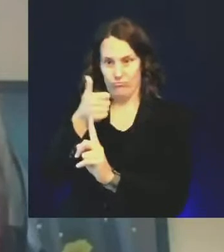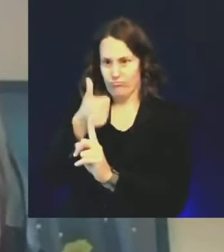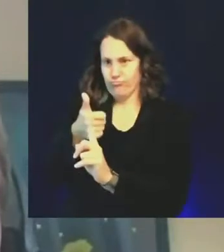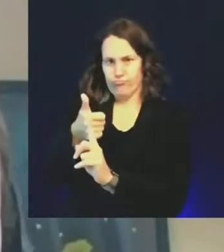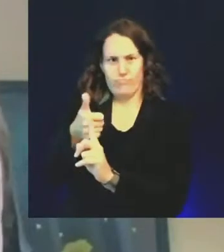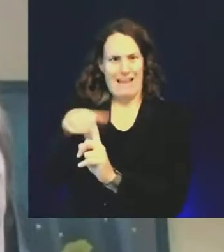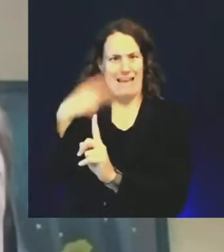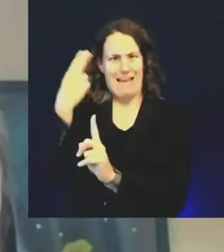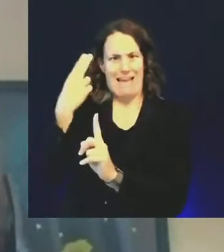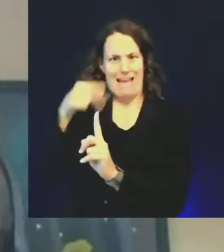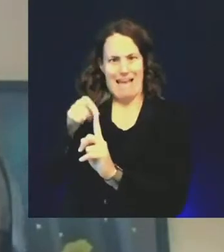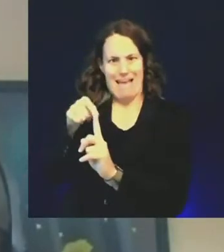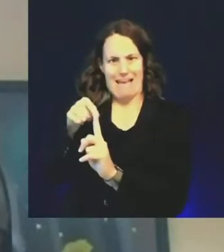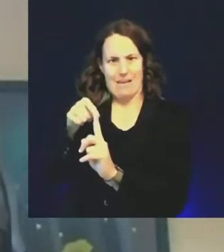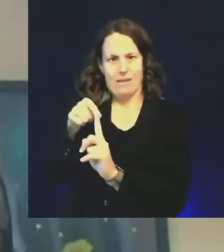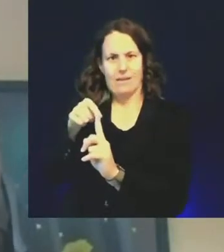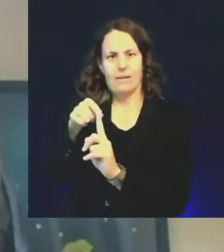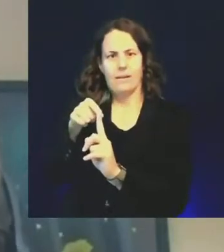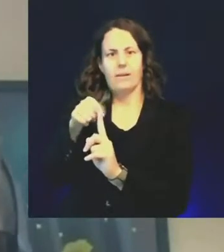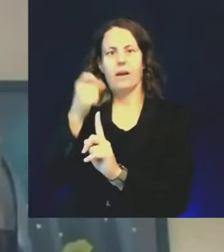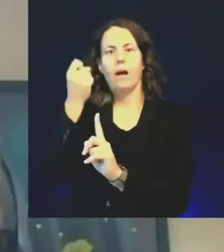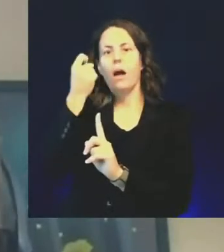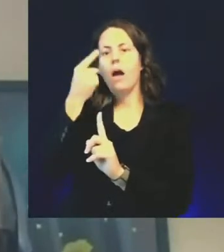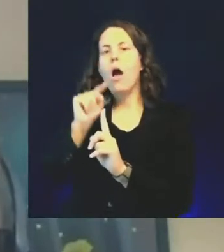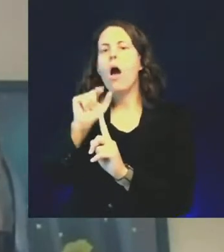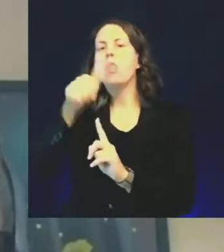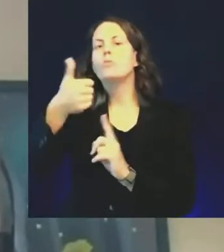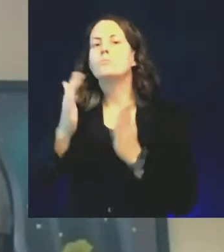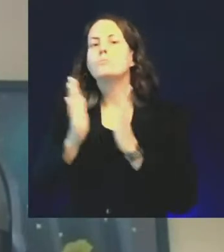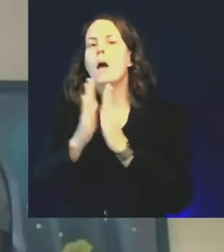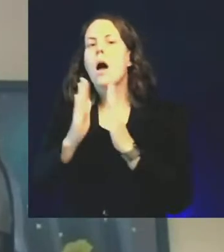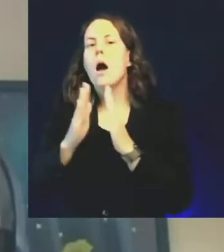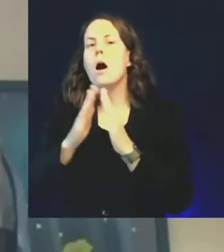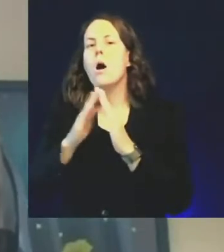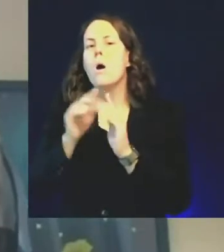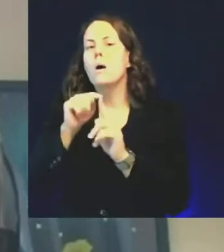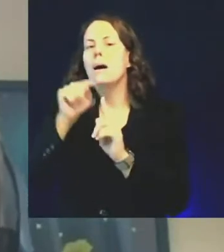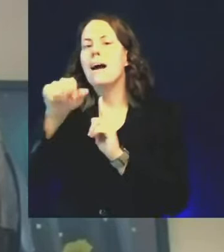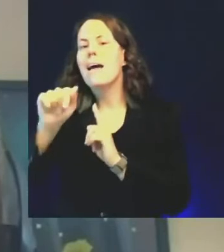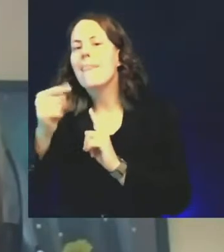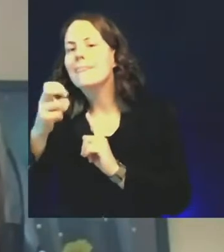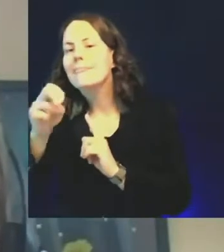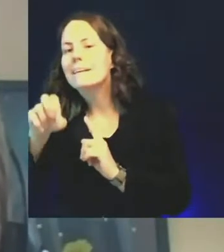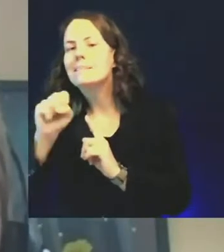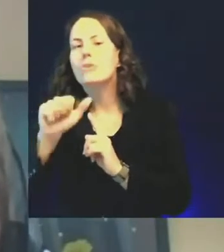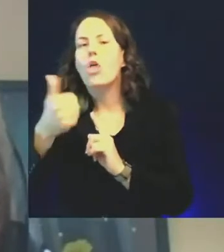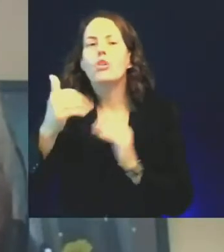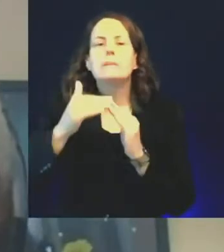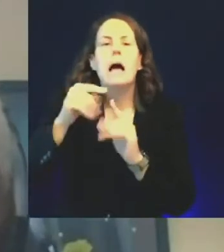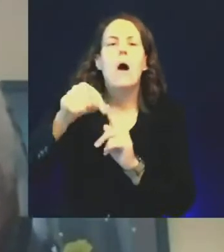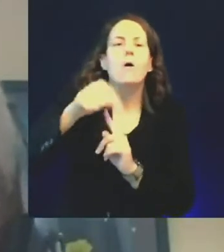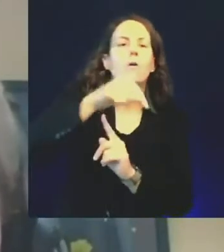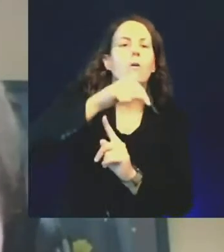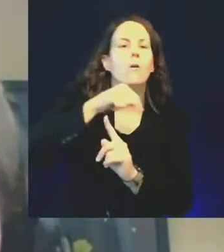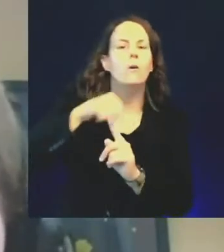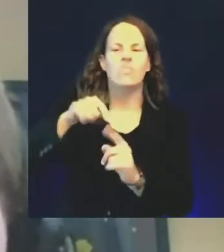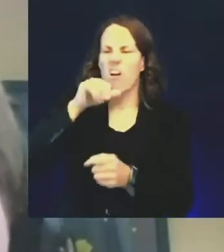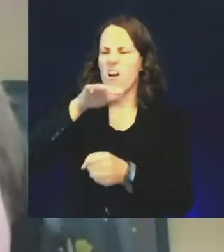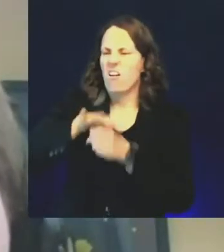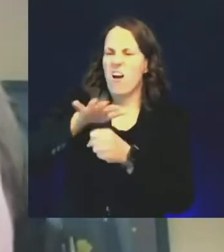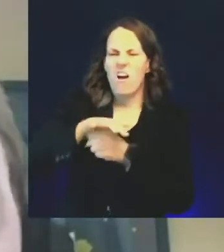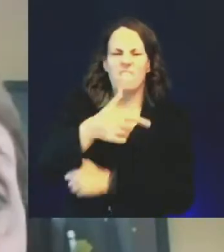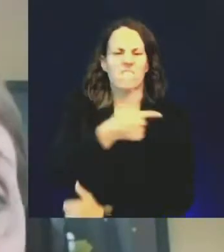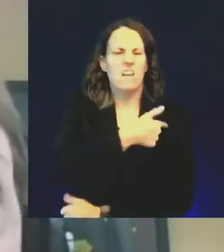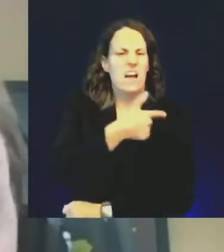Athens and Edgar and Spencer and Stratford, you're seeing much lower rates of vaccination. And so,